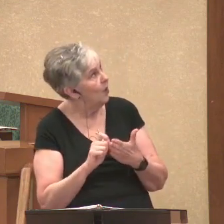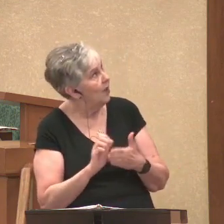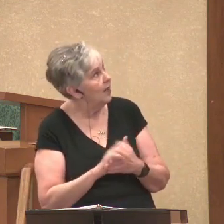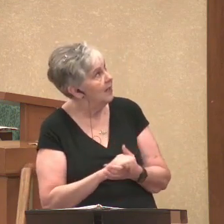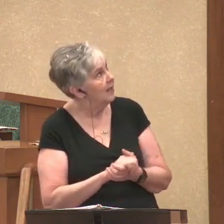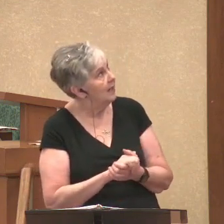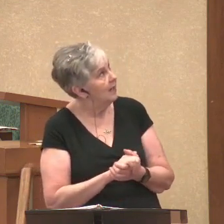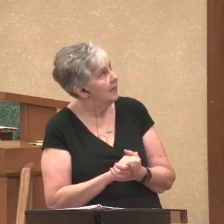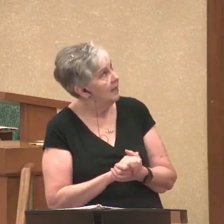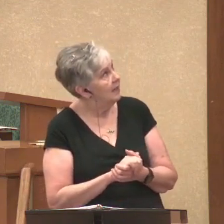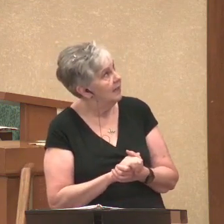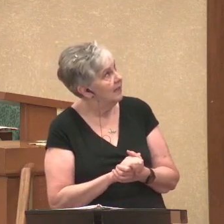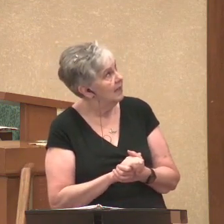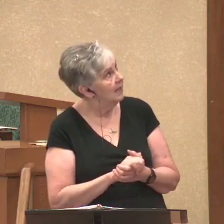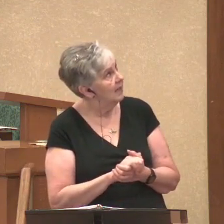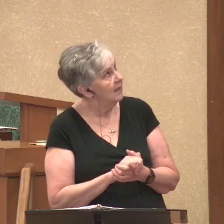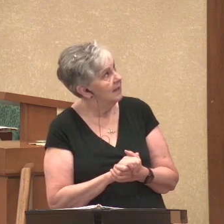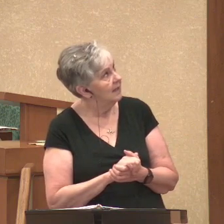Mrs.